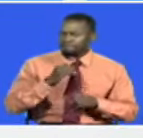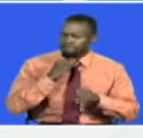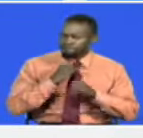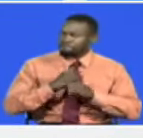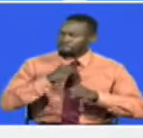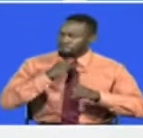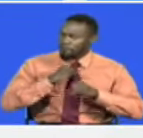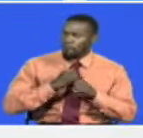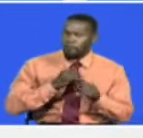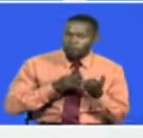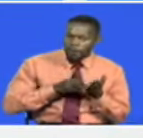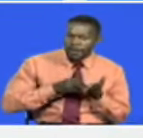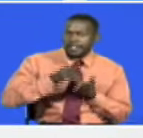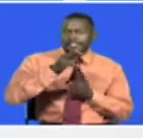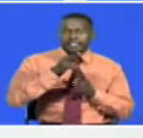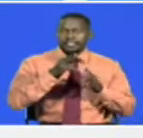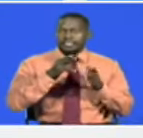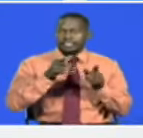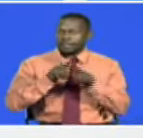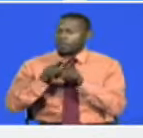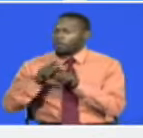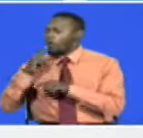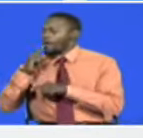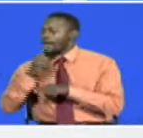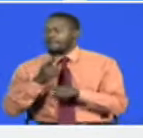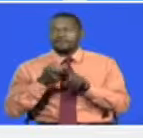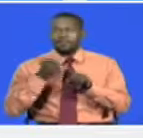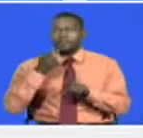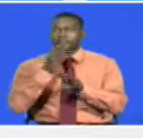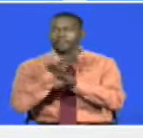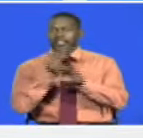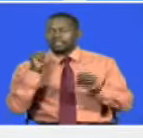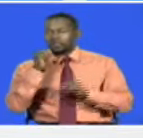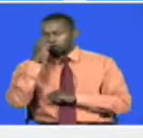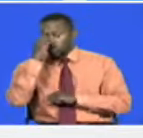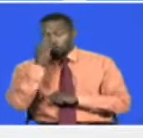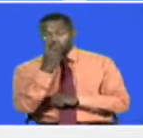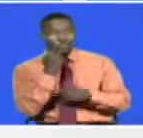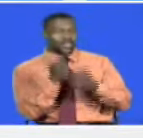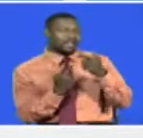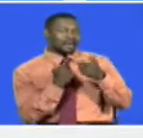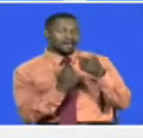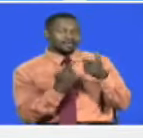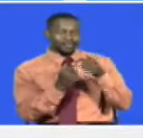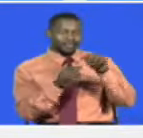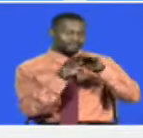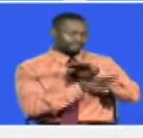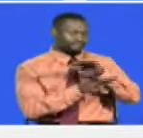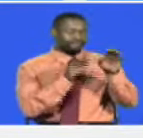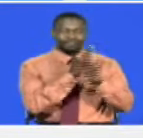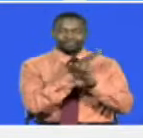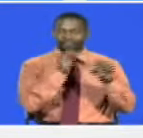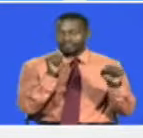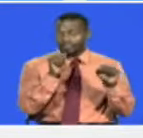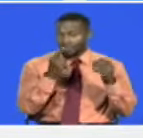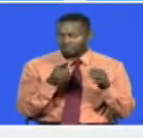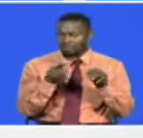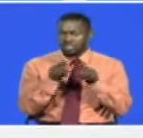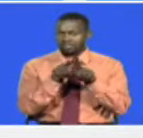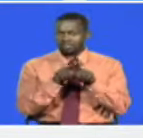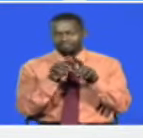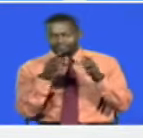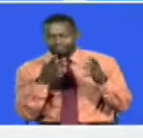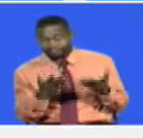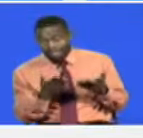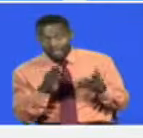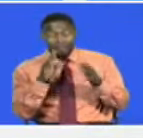DP and as directed by President William Ruto in the 2 years he has been at the helm, in what seemed as a